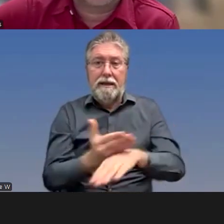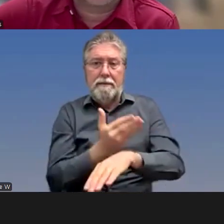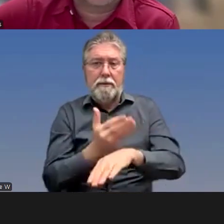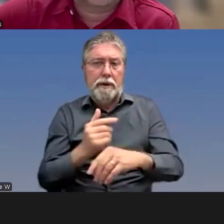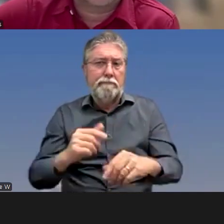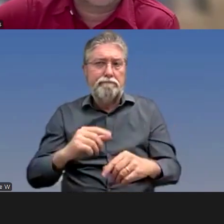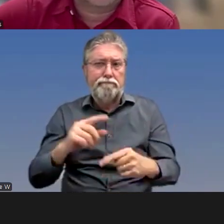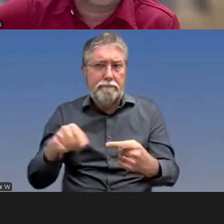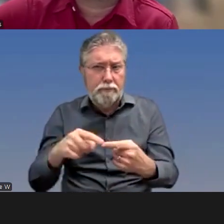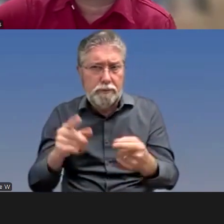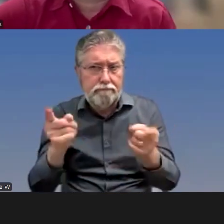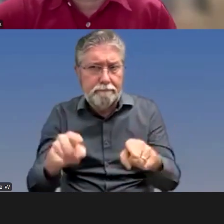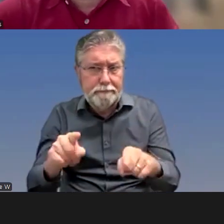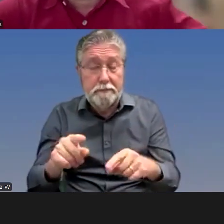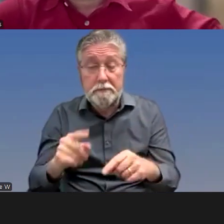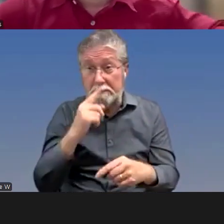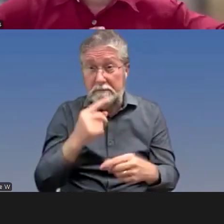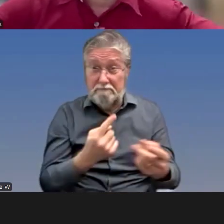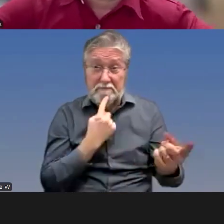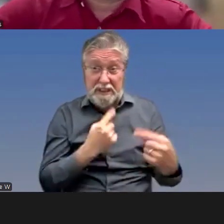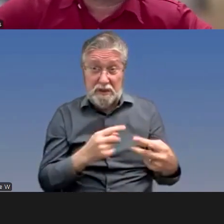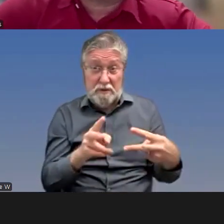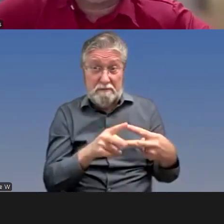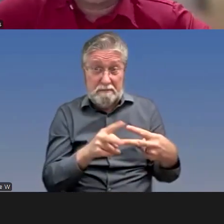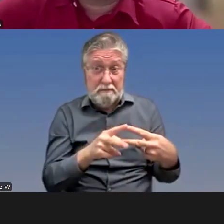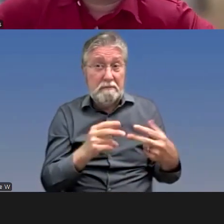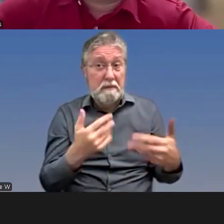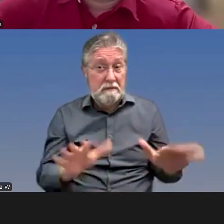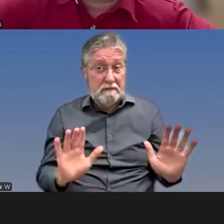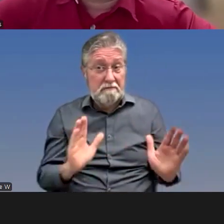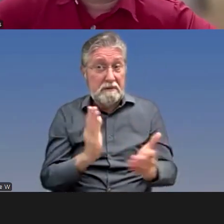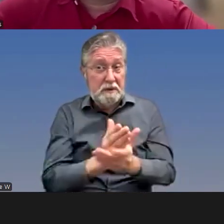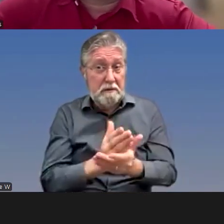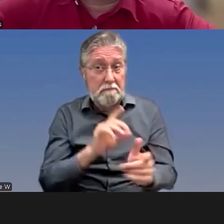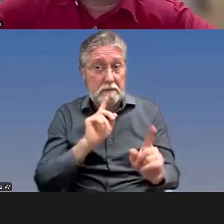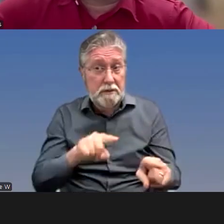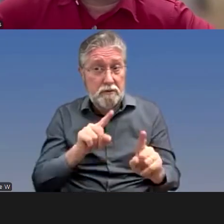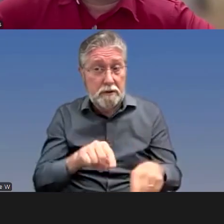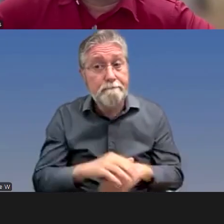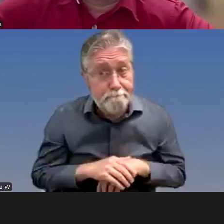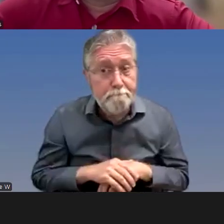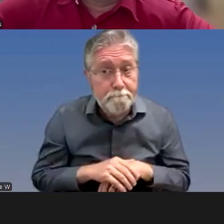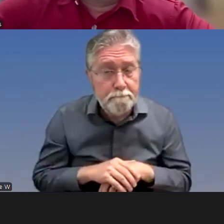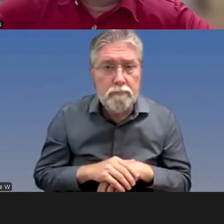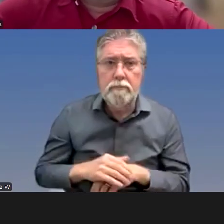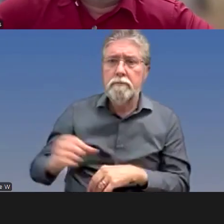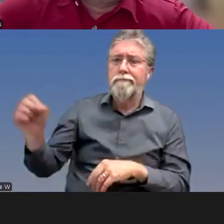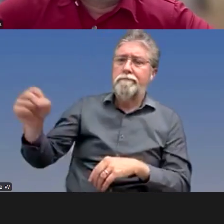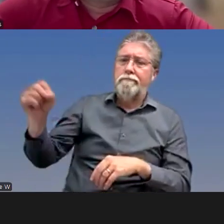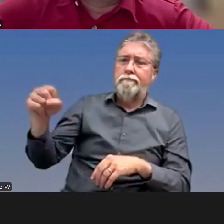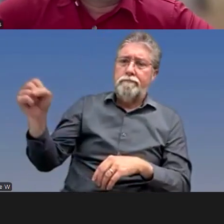answer those 2 questions, Ken, and with that, we will close our Q&A section. Sure.